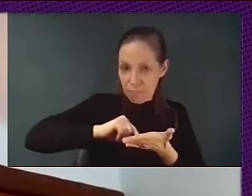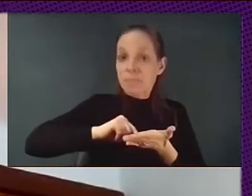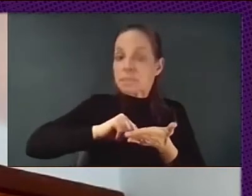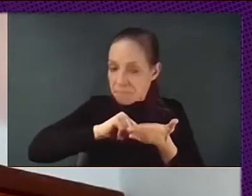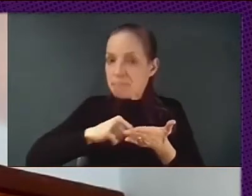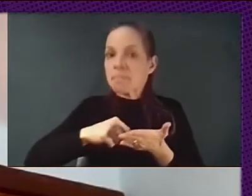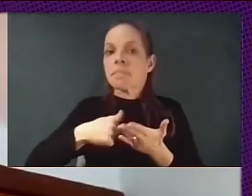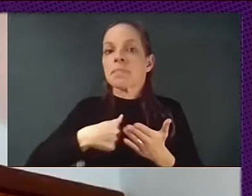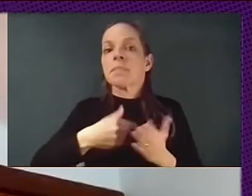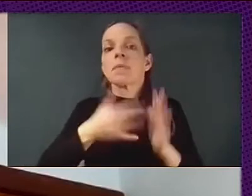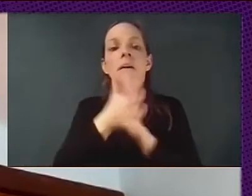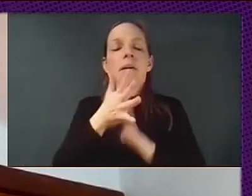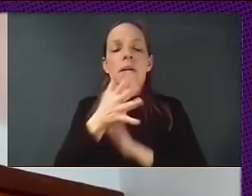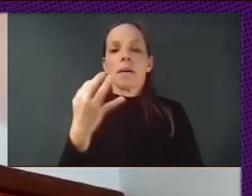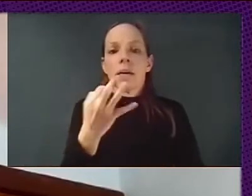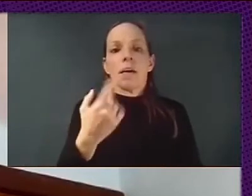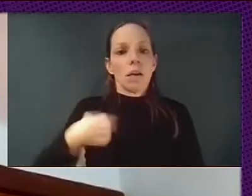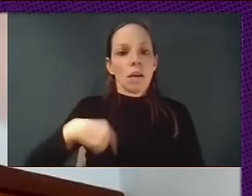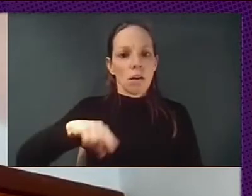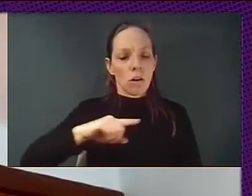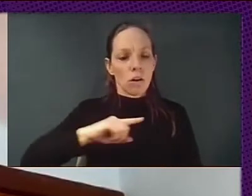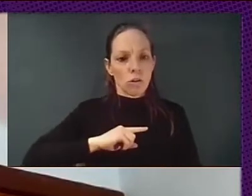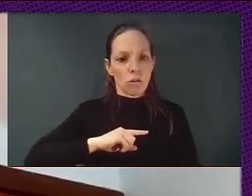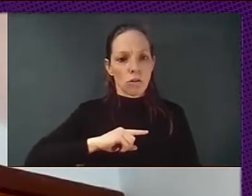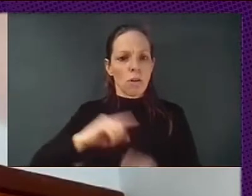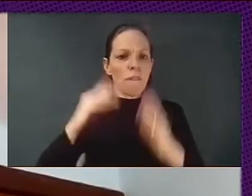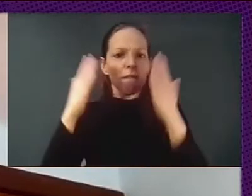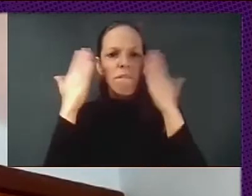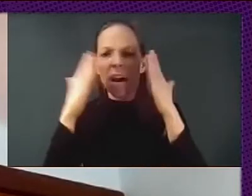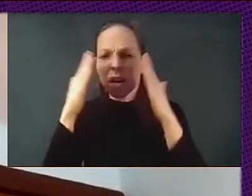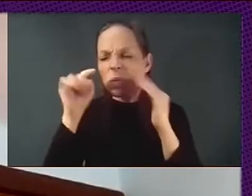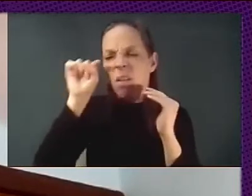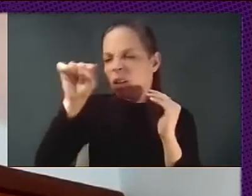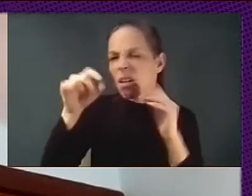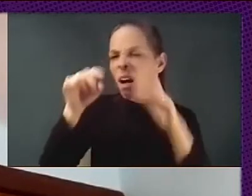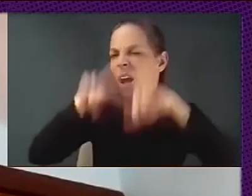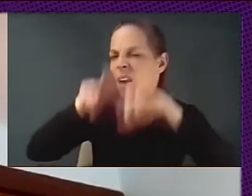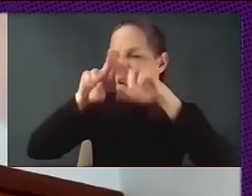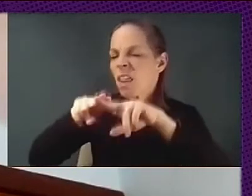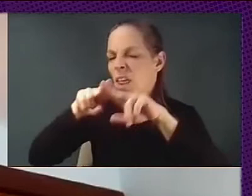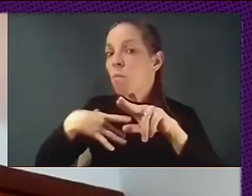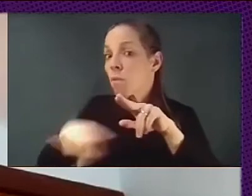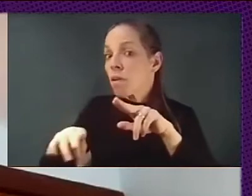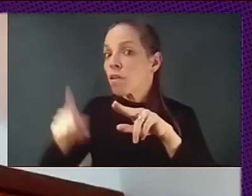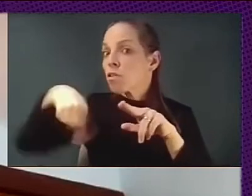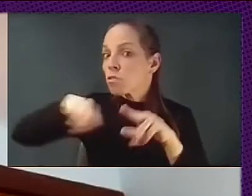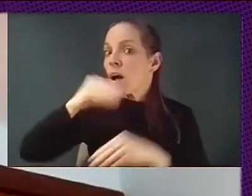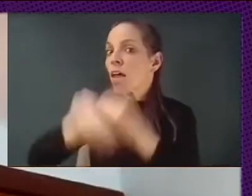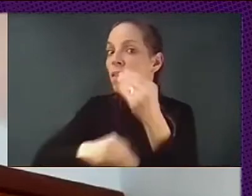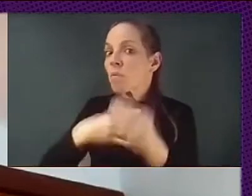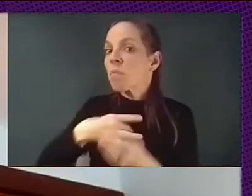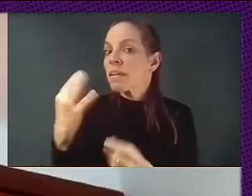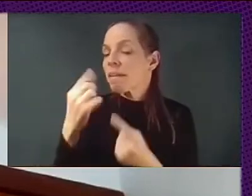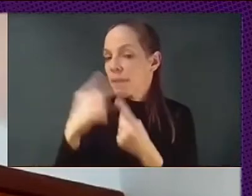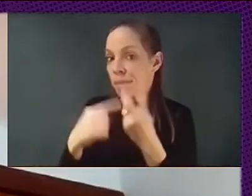know, the question of Facebook, well, what do we do about Facebook? One of the ideas is force it to interoperate so that people aren't forced to be